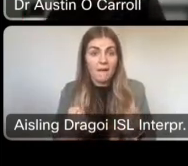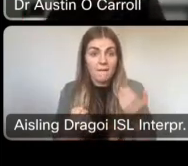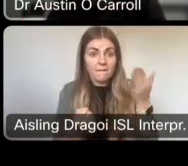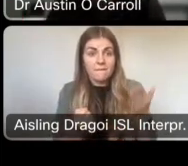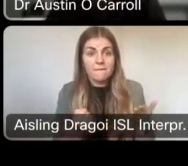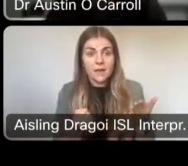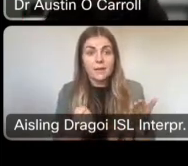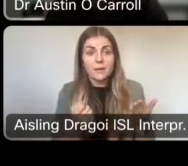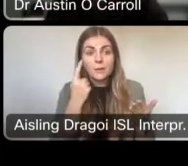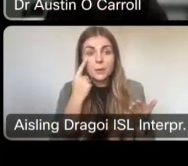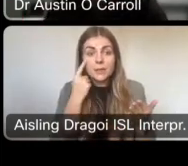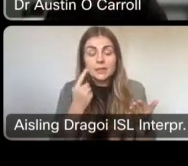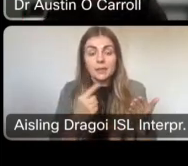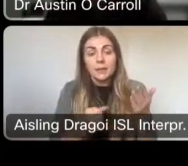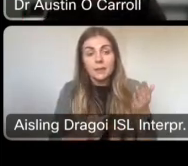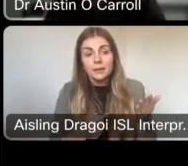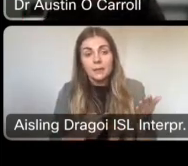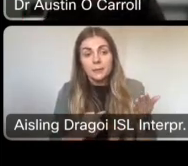see. So you've got